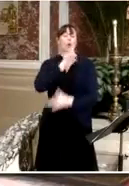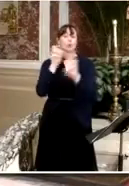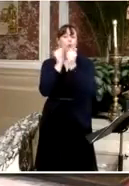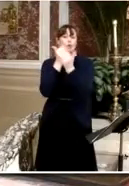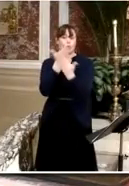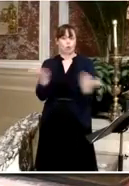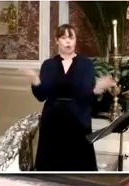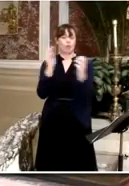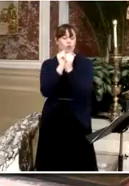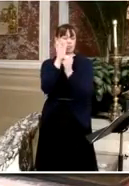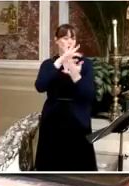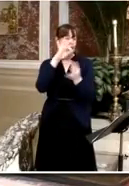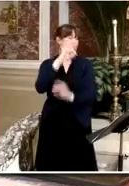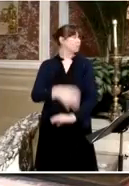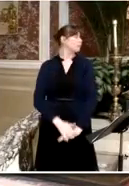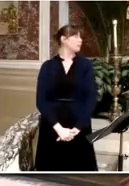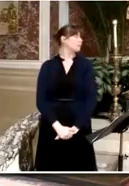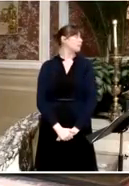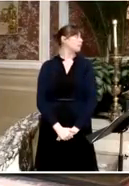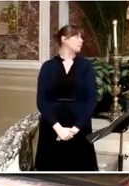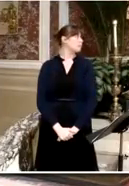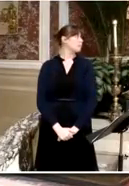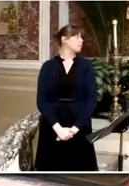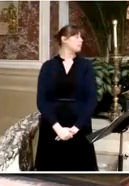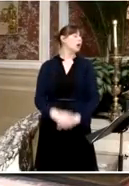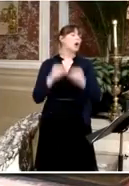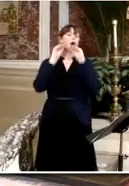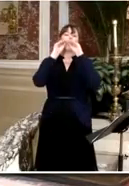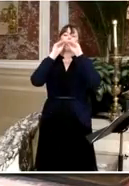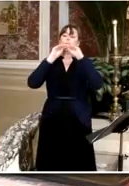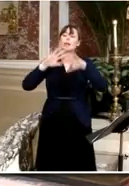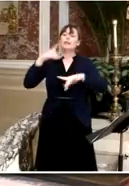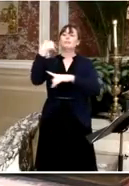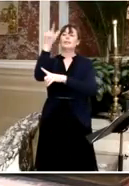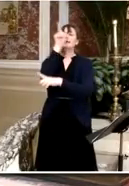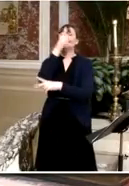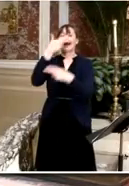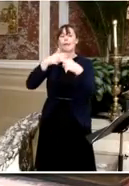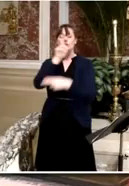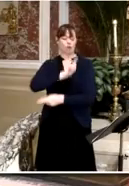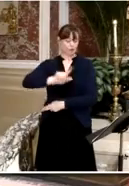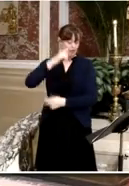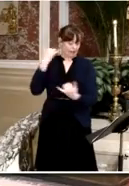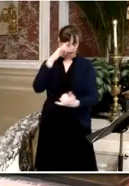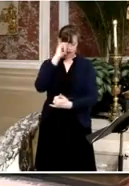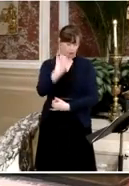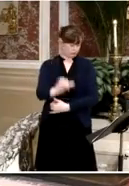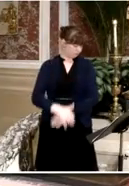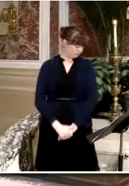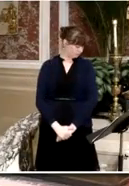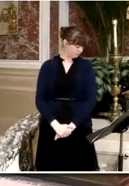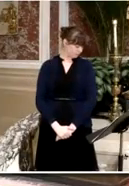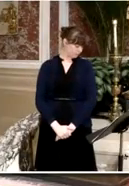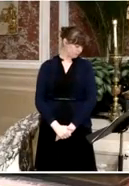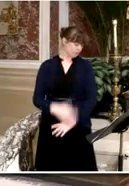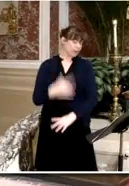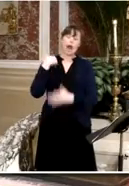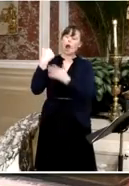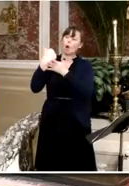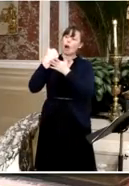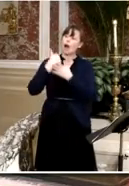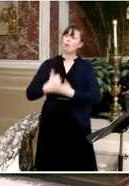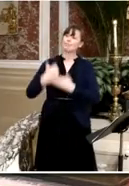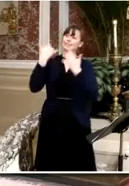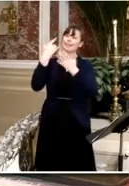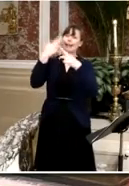you. And with your spirit. Blessed be the name of the Lord. Now and forever. Our help is in the name of the